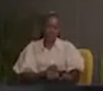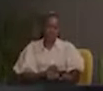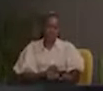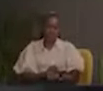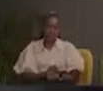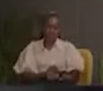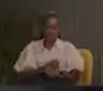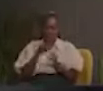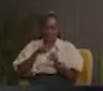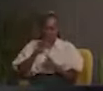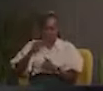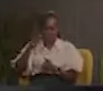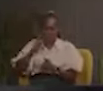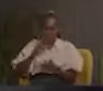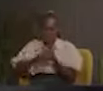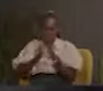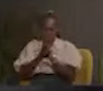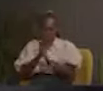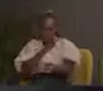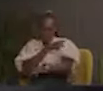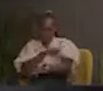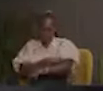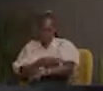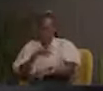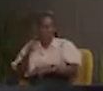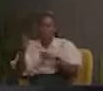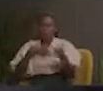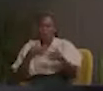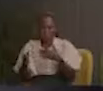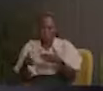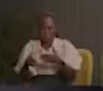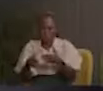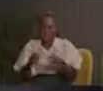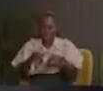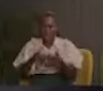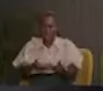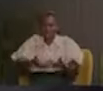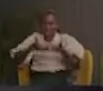When a woman takes in, no matter how healthy she is, she will not give birth the next day.